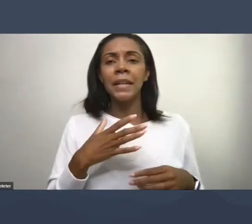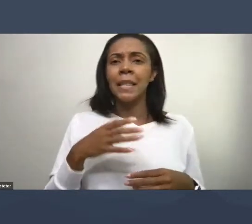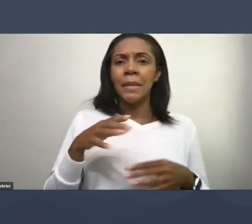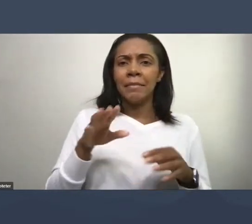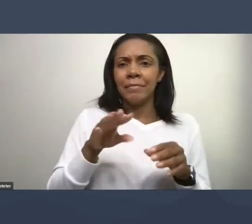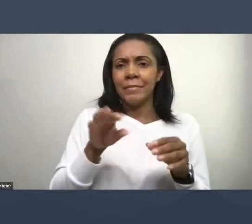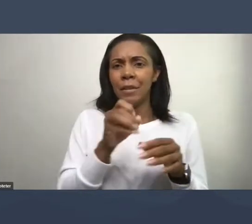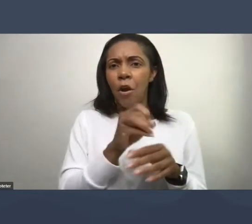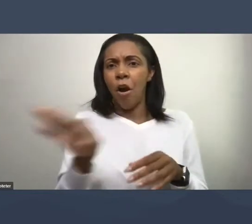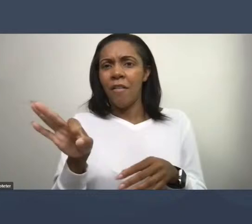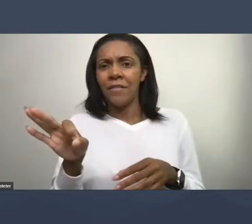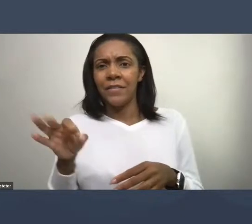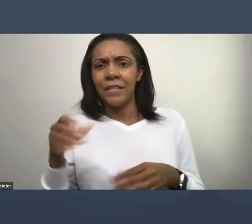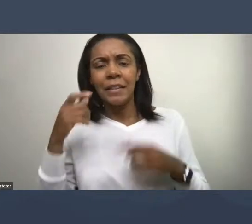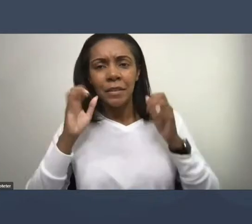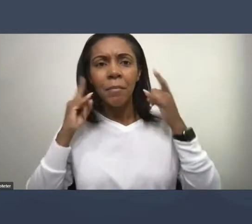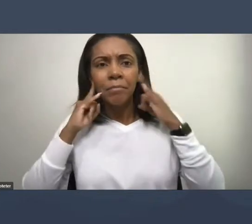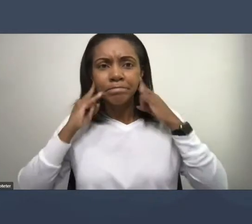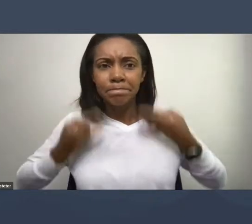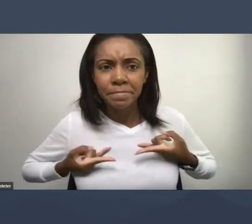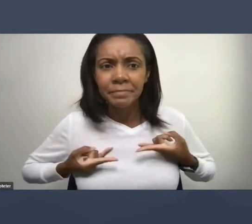that's okay. Yes. Thank you.